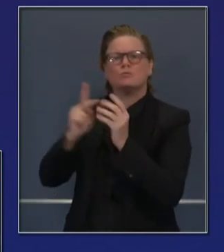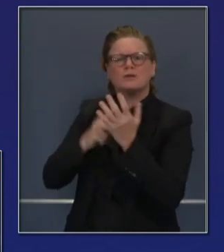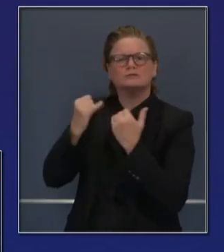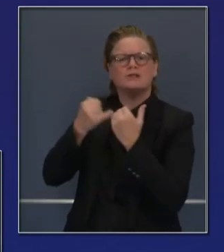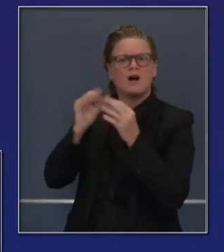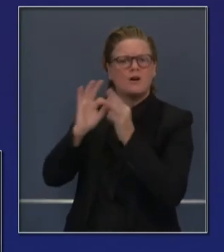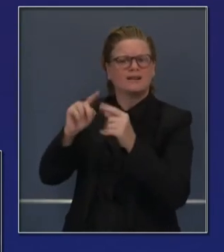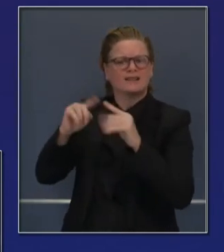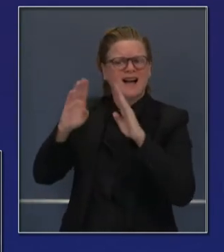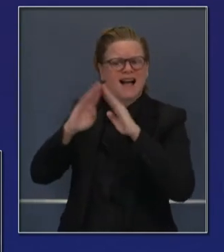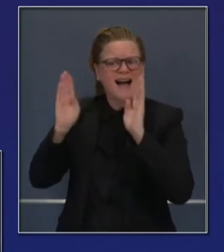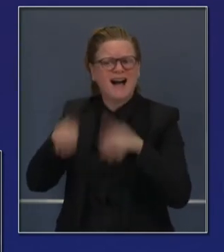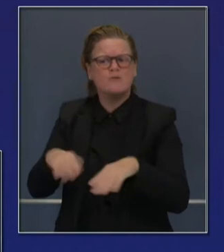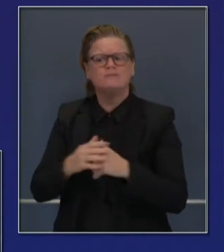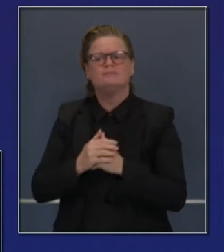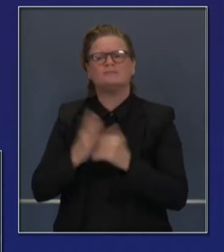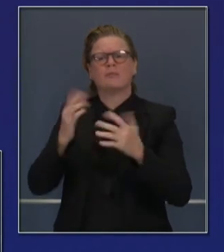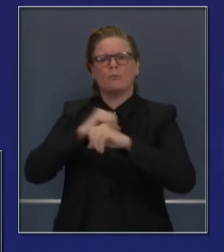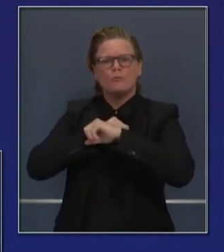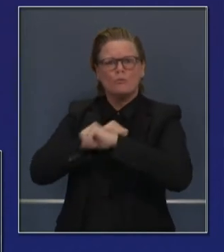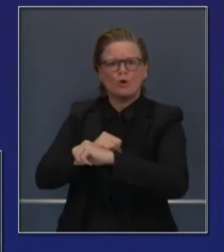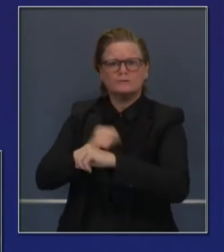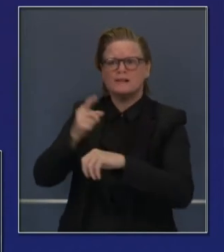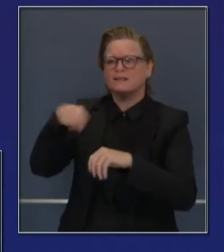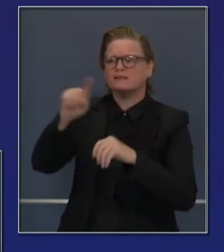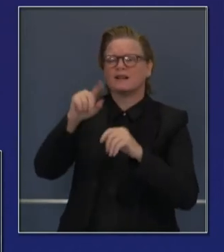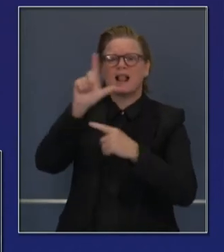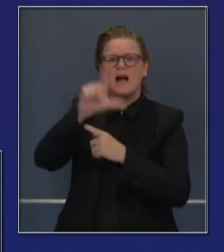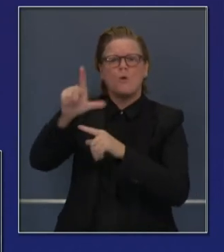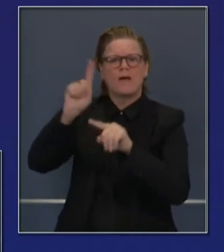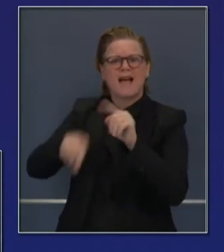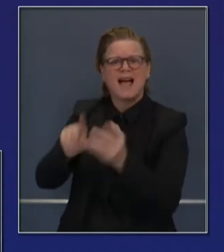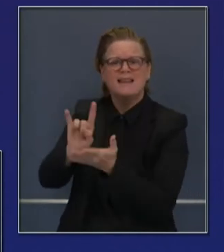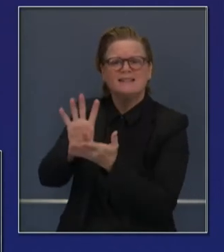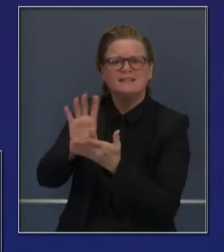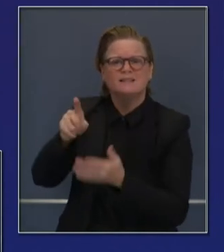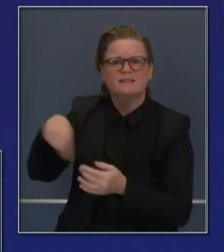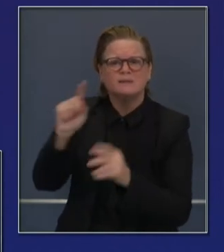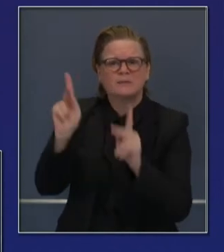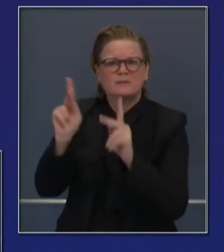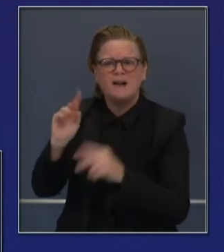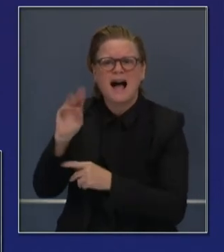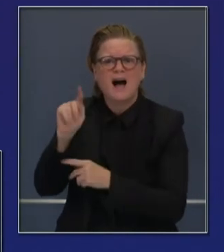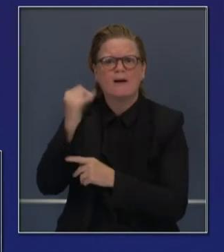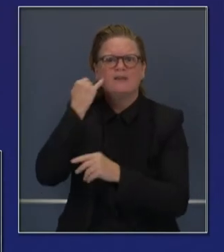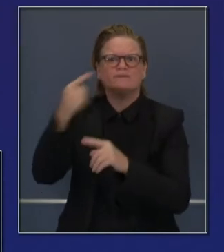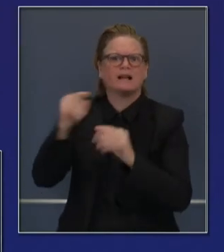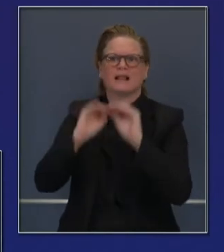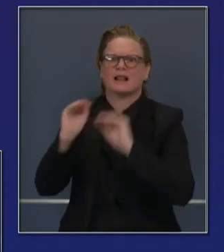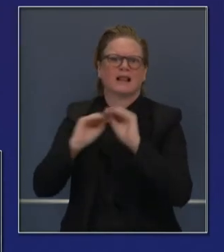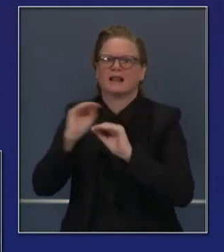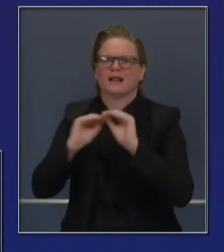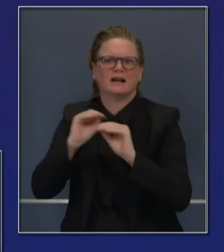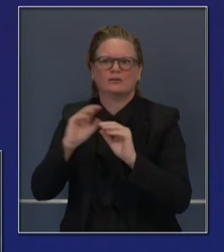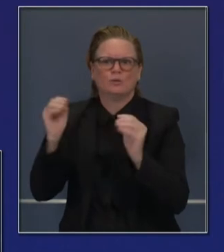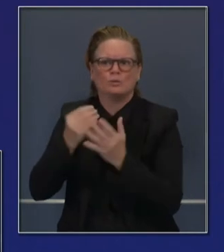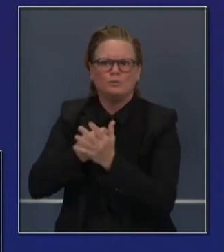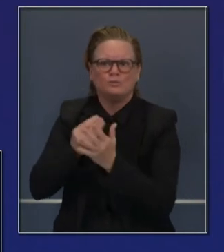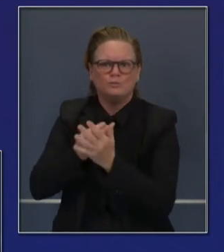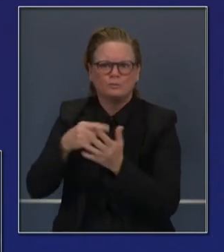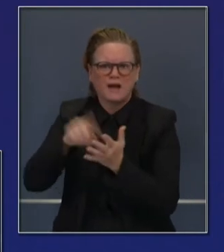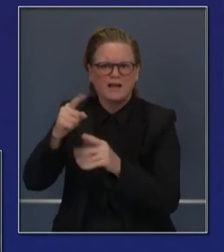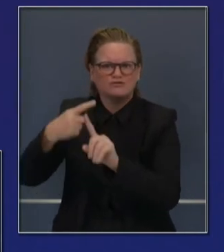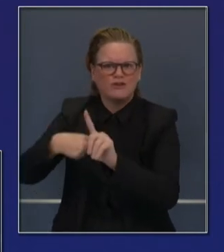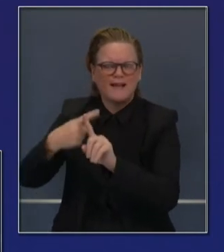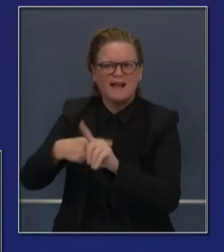that infrastructure funding than we have already, all part and parcel of what we'll be moving into January. But as I said